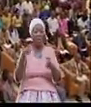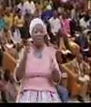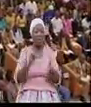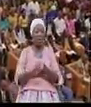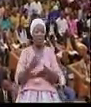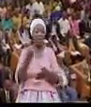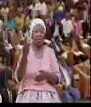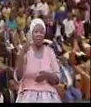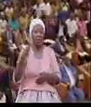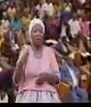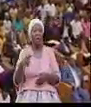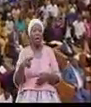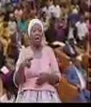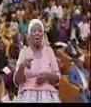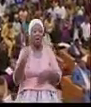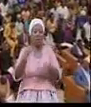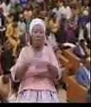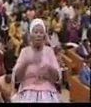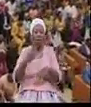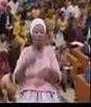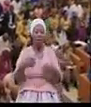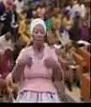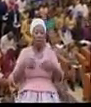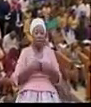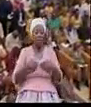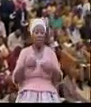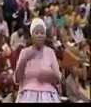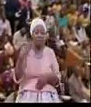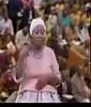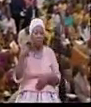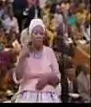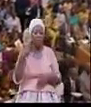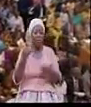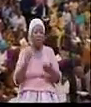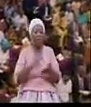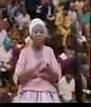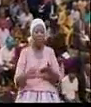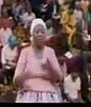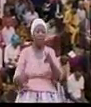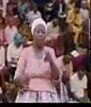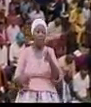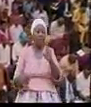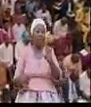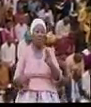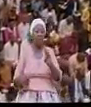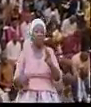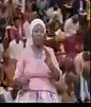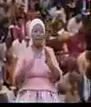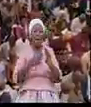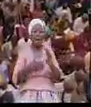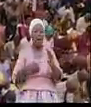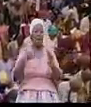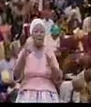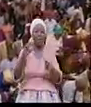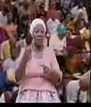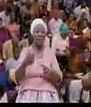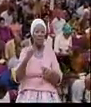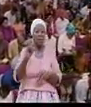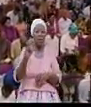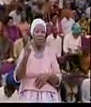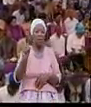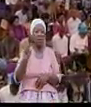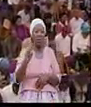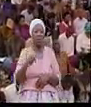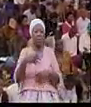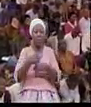their camels' necks. Verse 27. In verse 27, and Gideon made